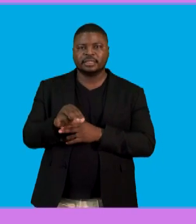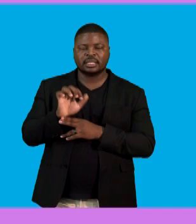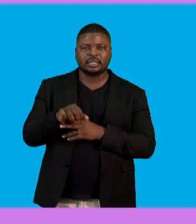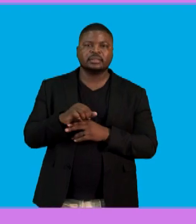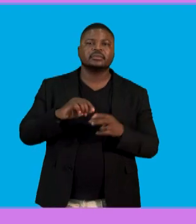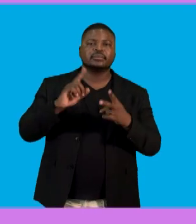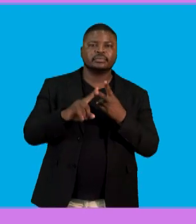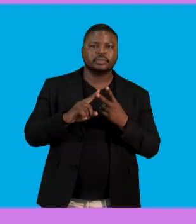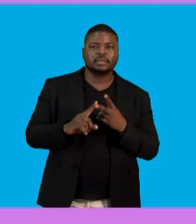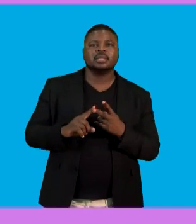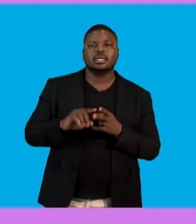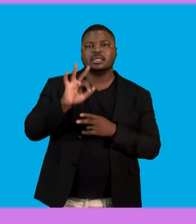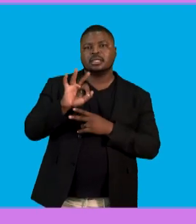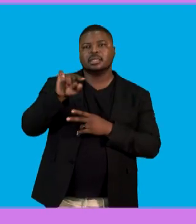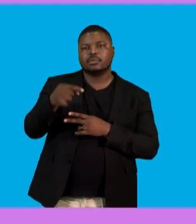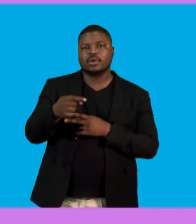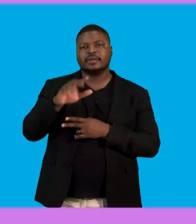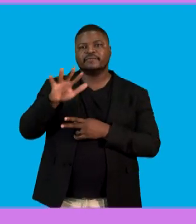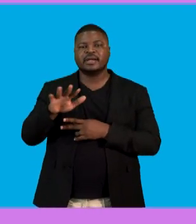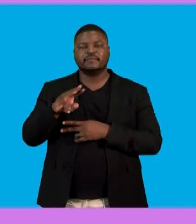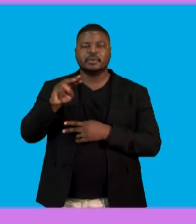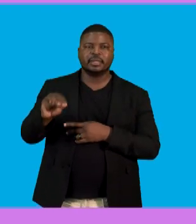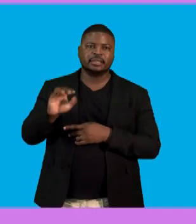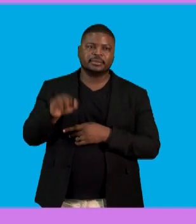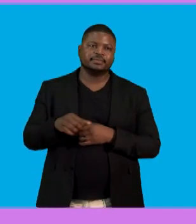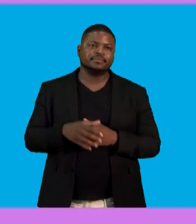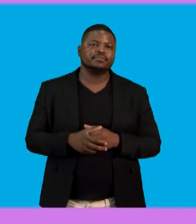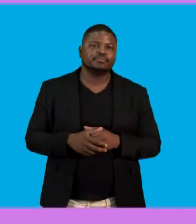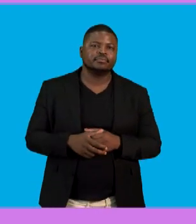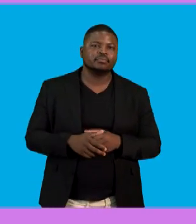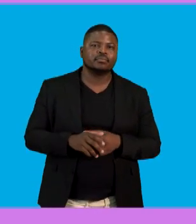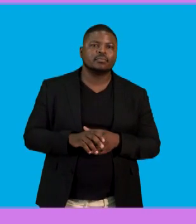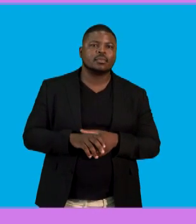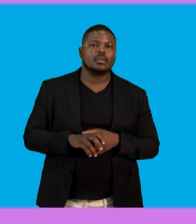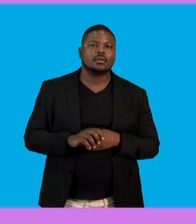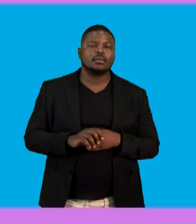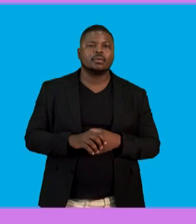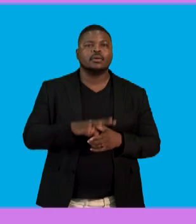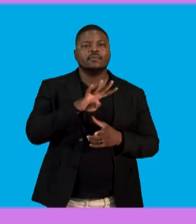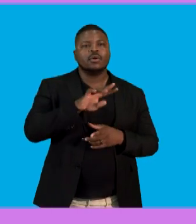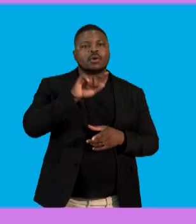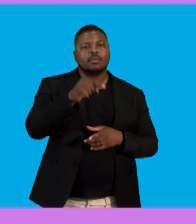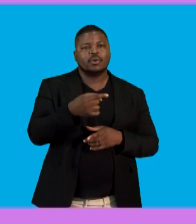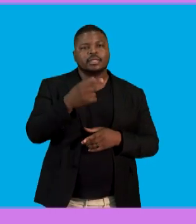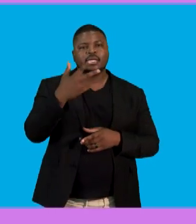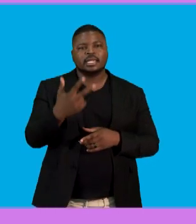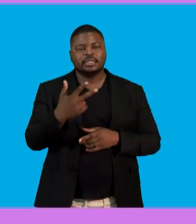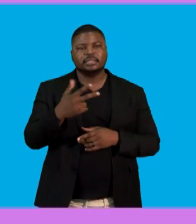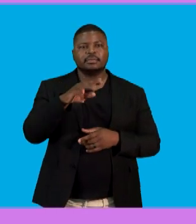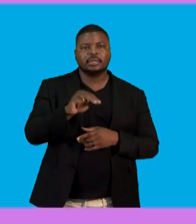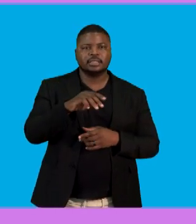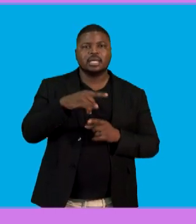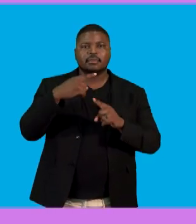another 3.5 meter. So what is 4.8 plus 4.8 plus 3.5 plus